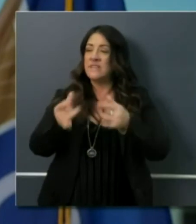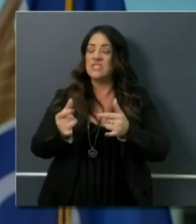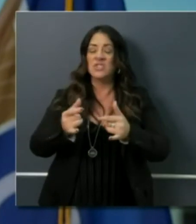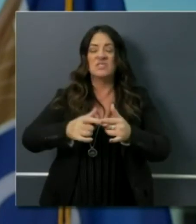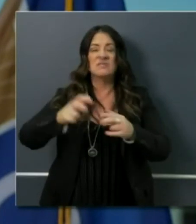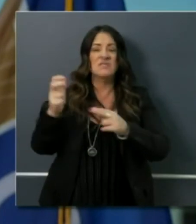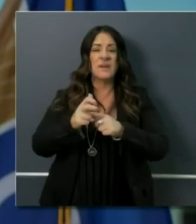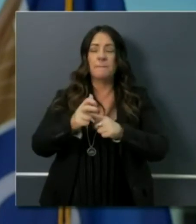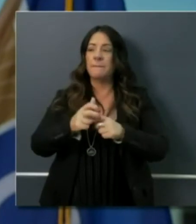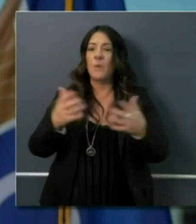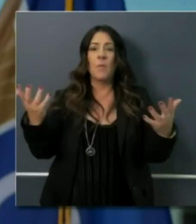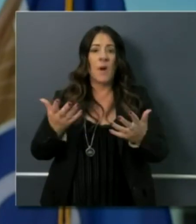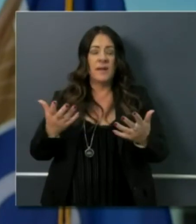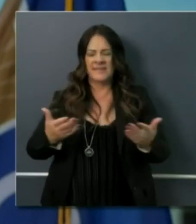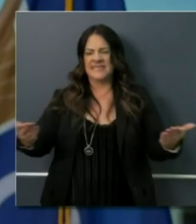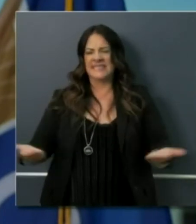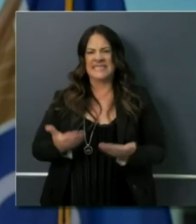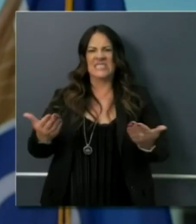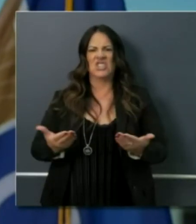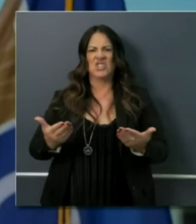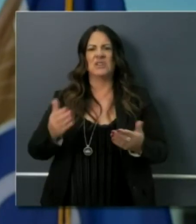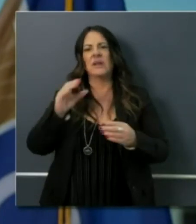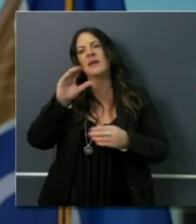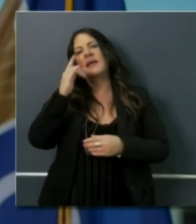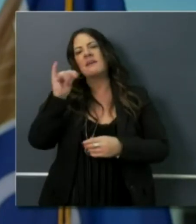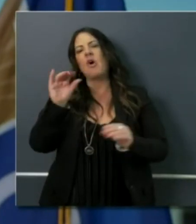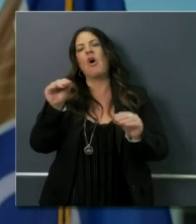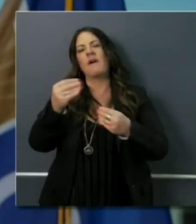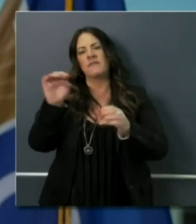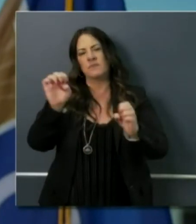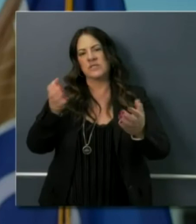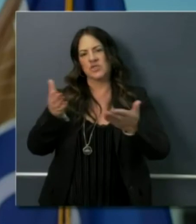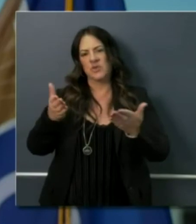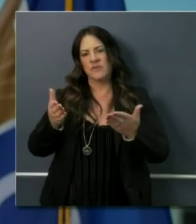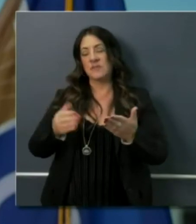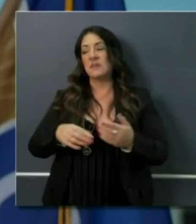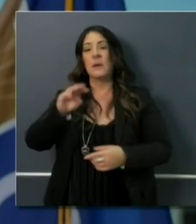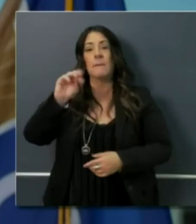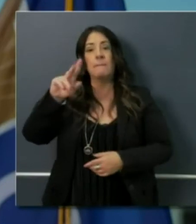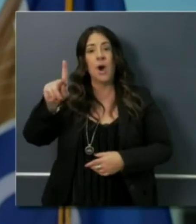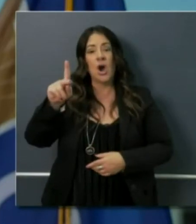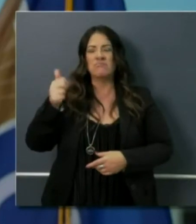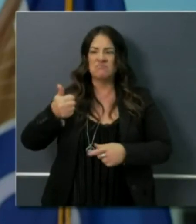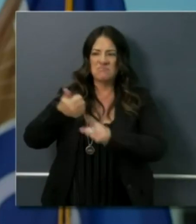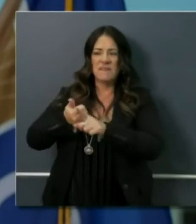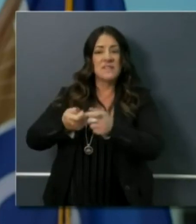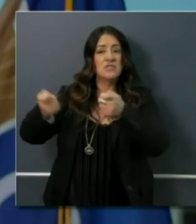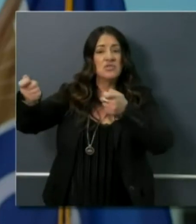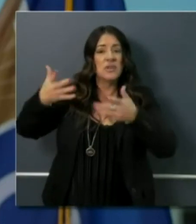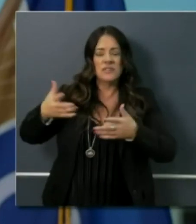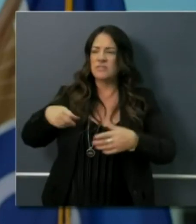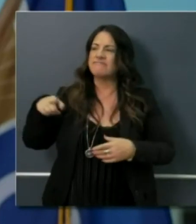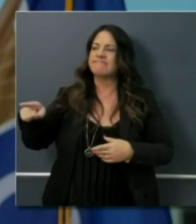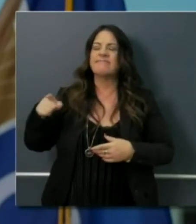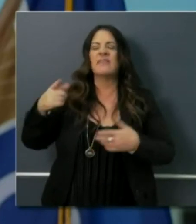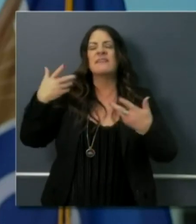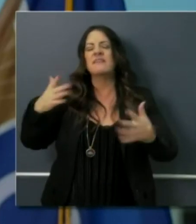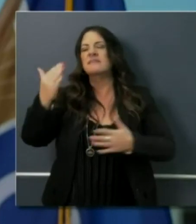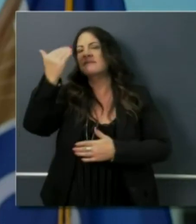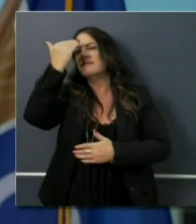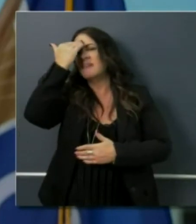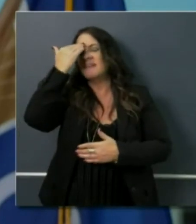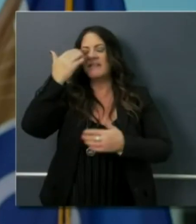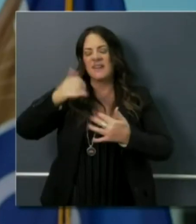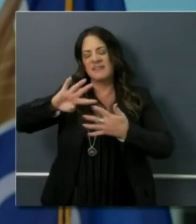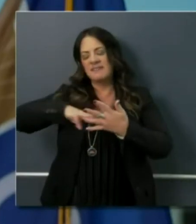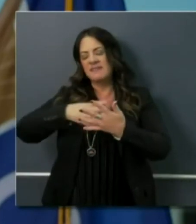one Mark Gilladucci has put together at the Office of Emergency Services. These guys have been at the issue of mutual aid at scale, unlike any other